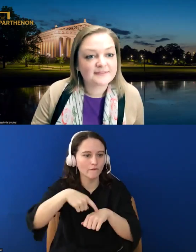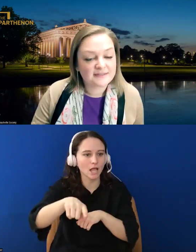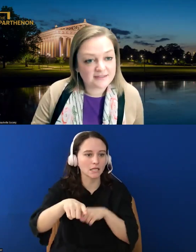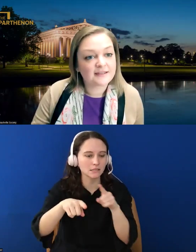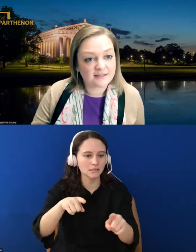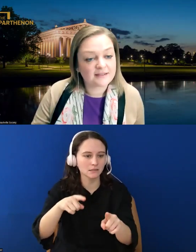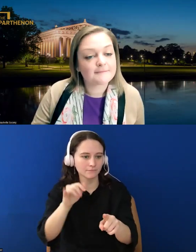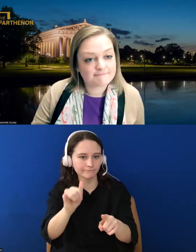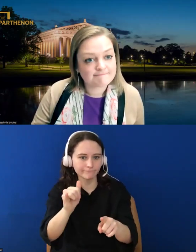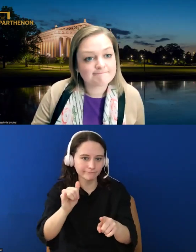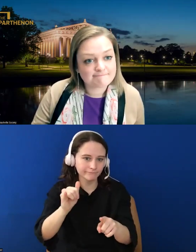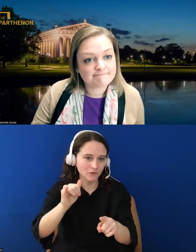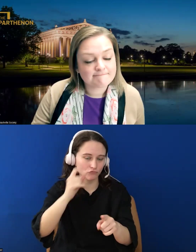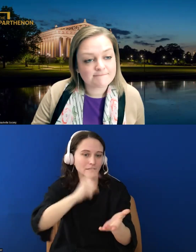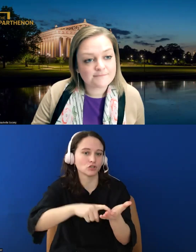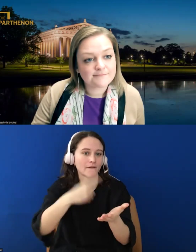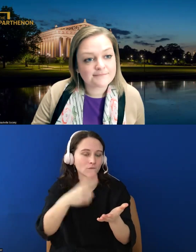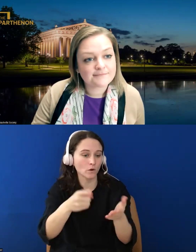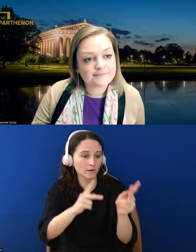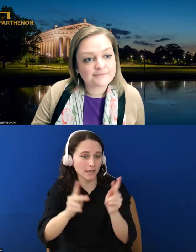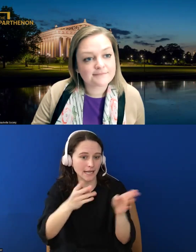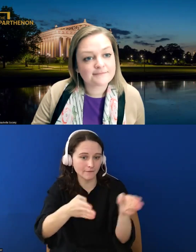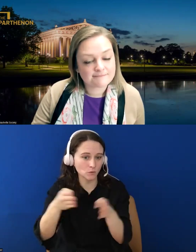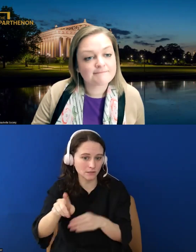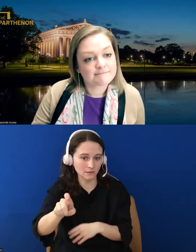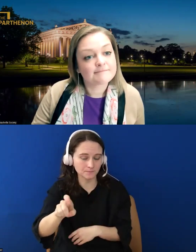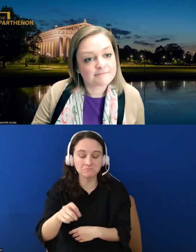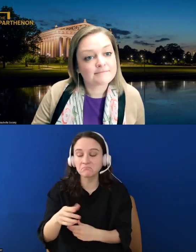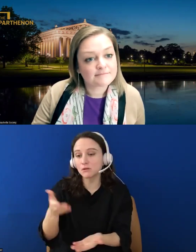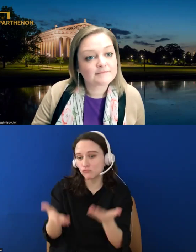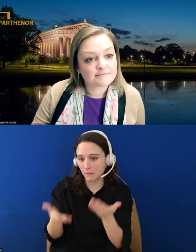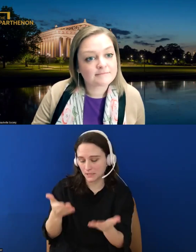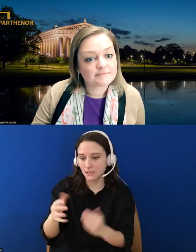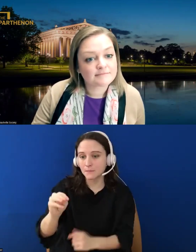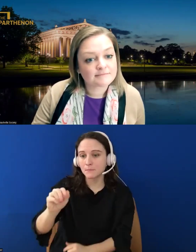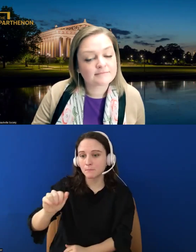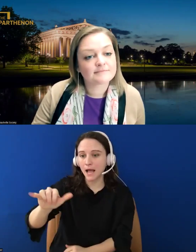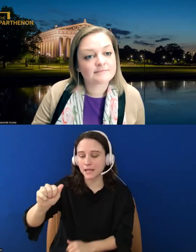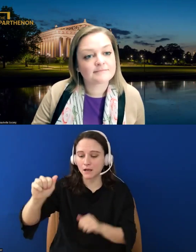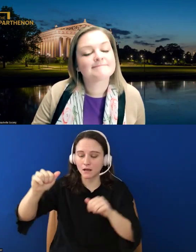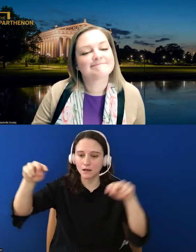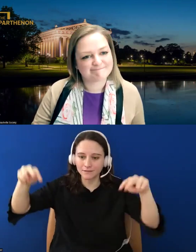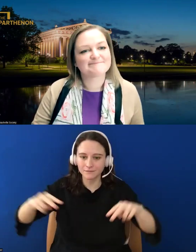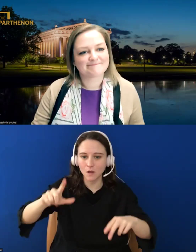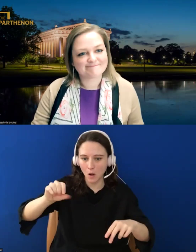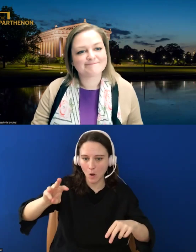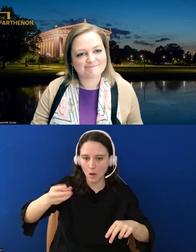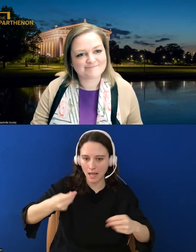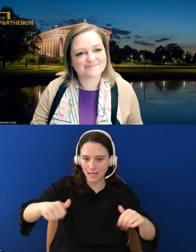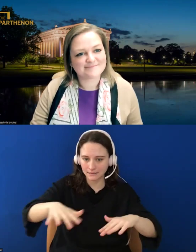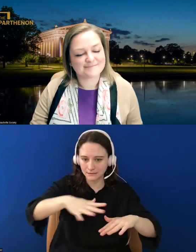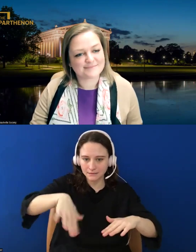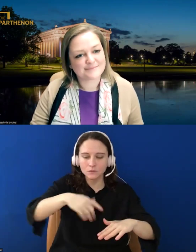Oh, probably. I think in the Maya lowlands, we can see the use of